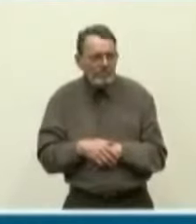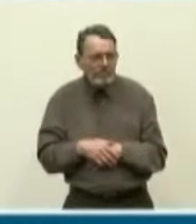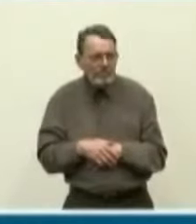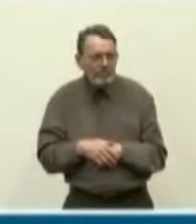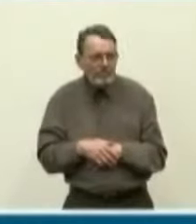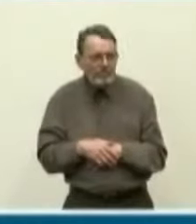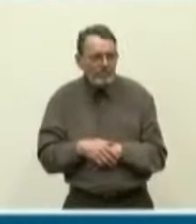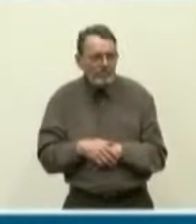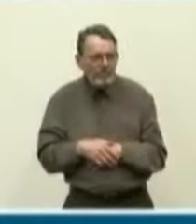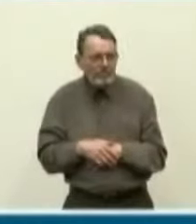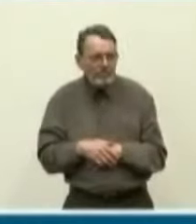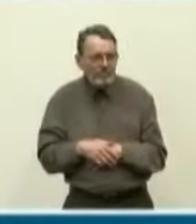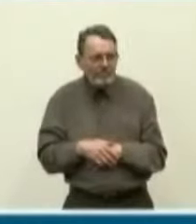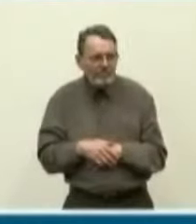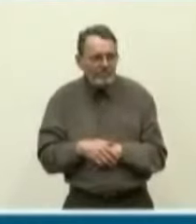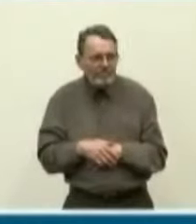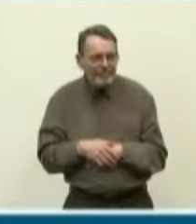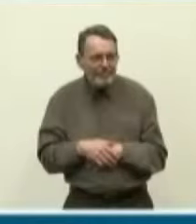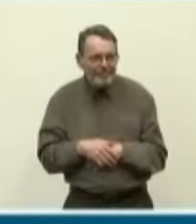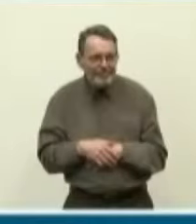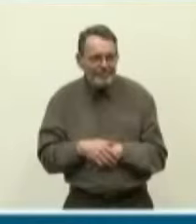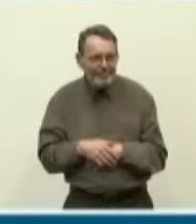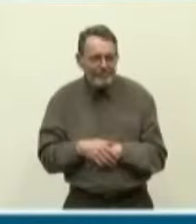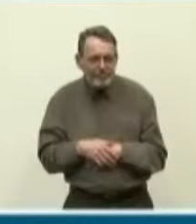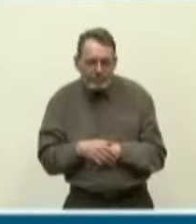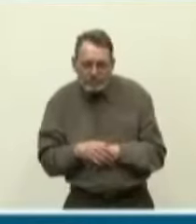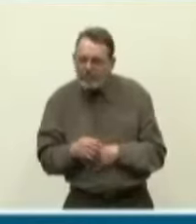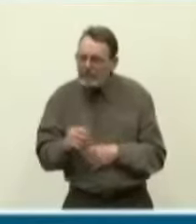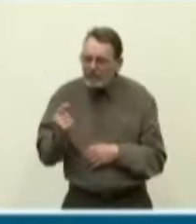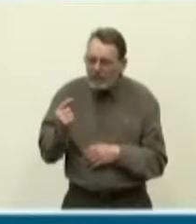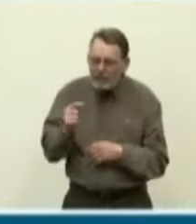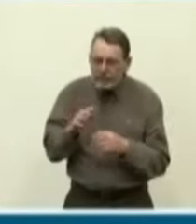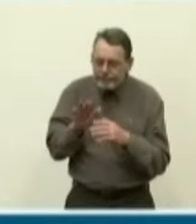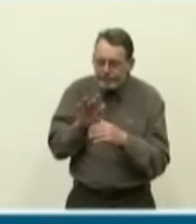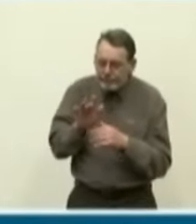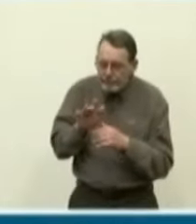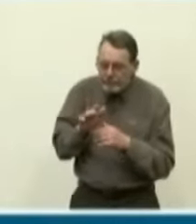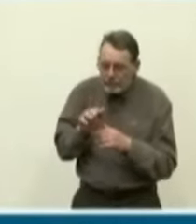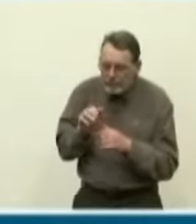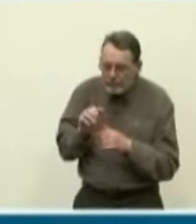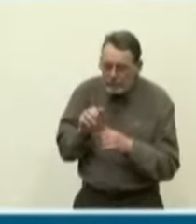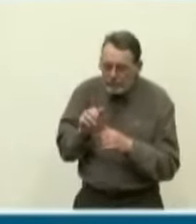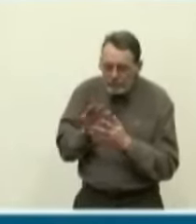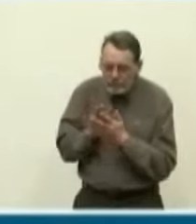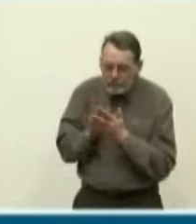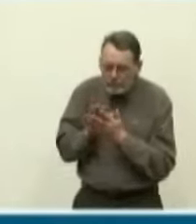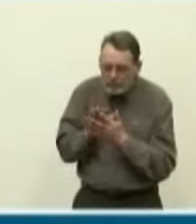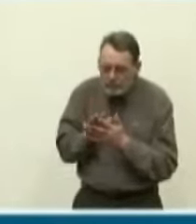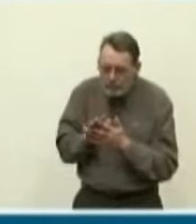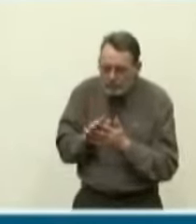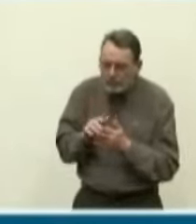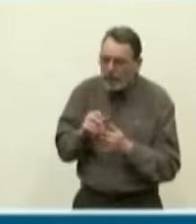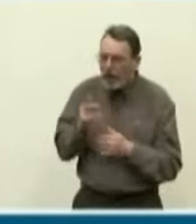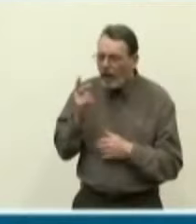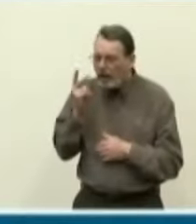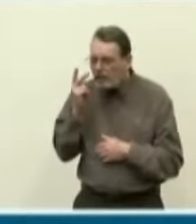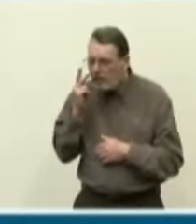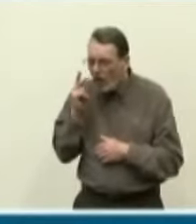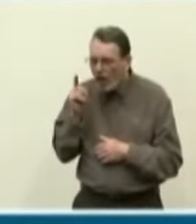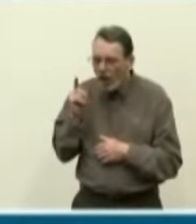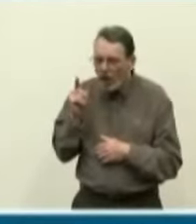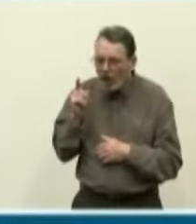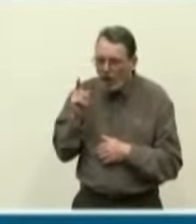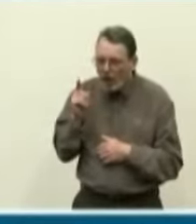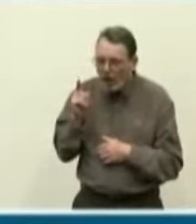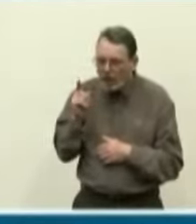Adam 37, copy. Varney at 3rd. Yeah, 3 on 37, 408, code 3. There's a suspect here. He's got some uncontrolled bleeding